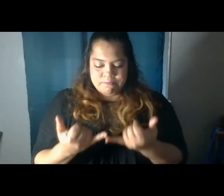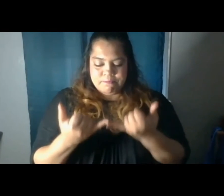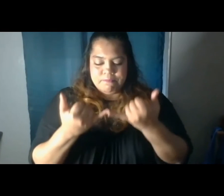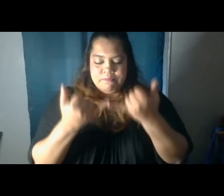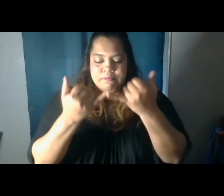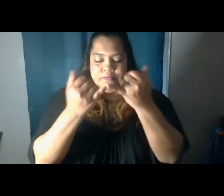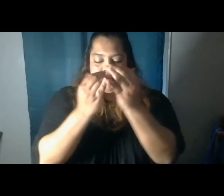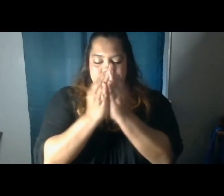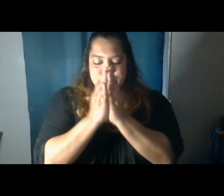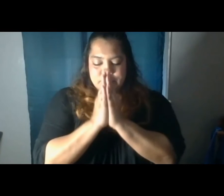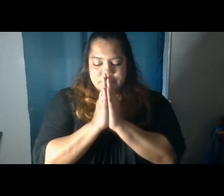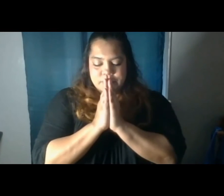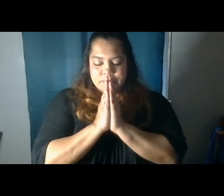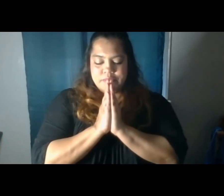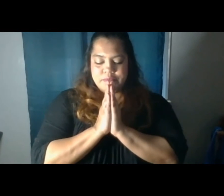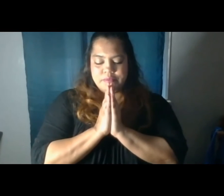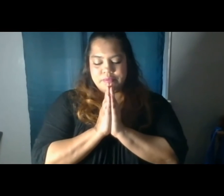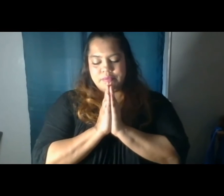Oh,